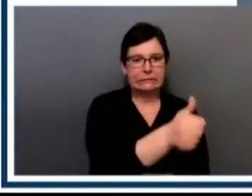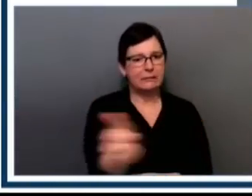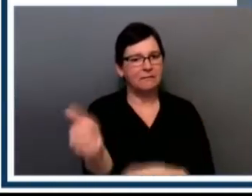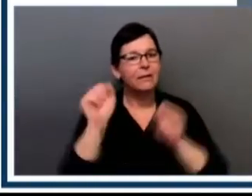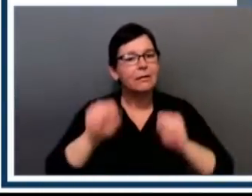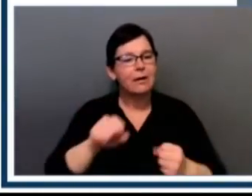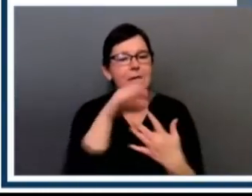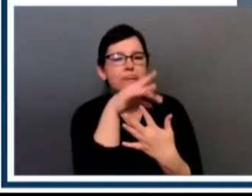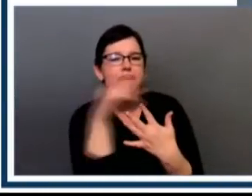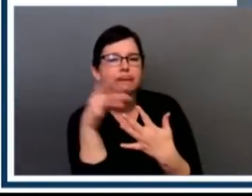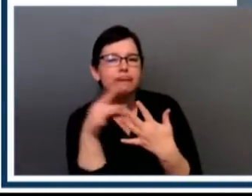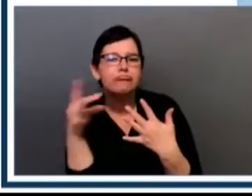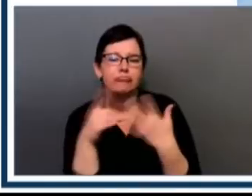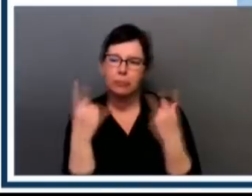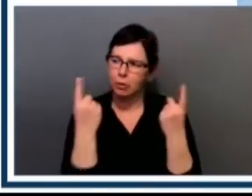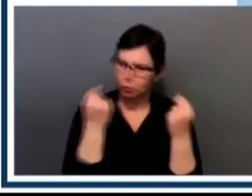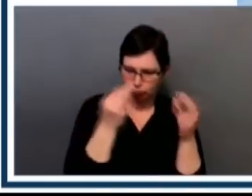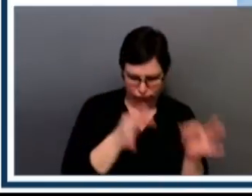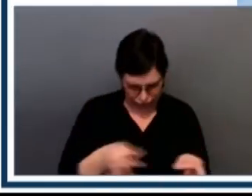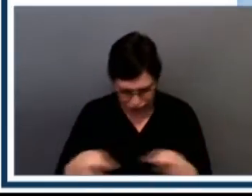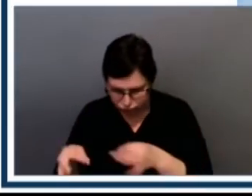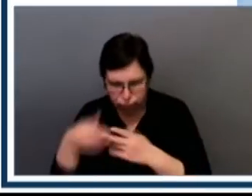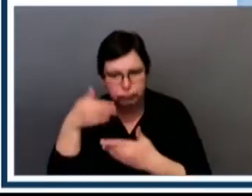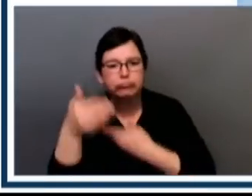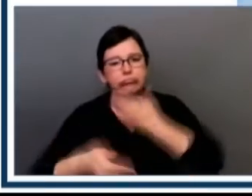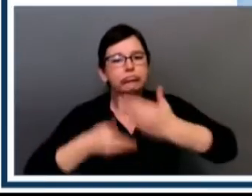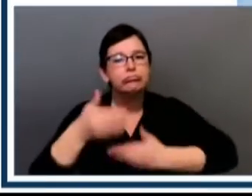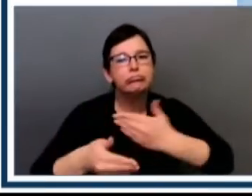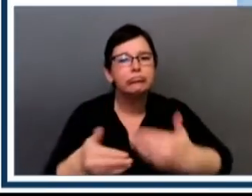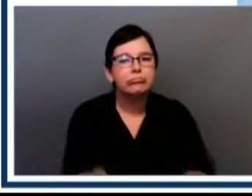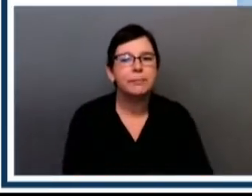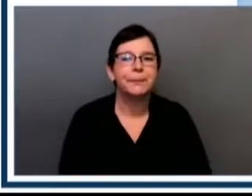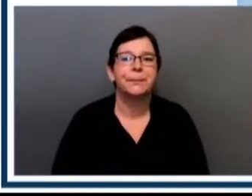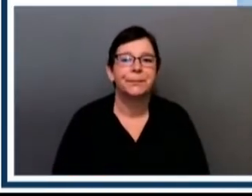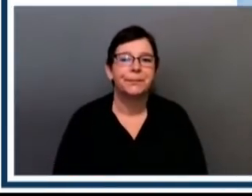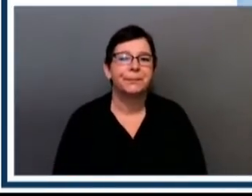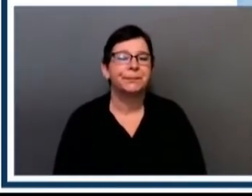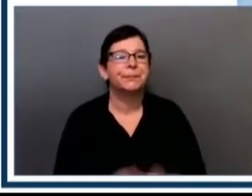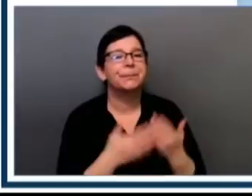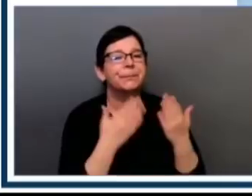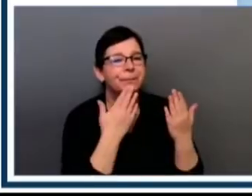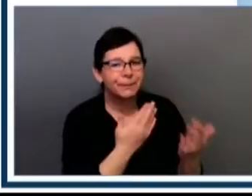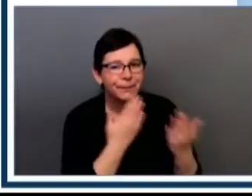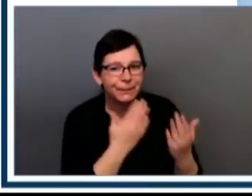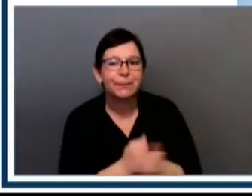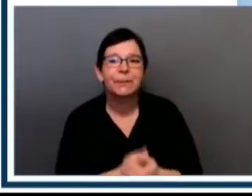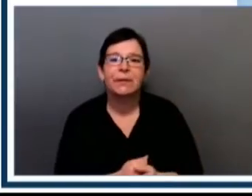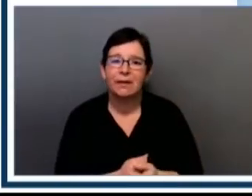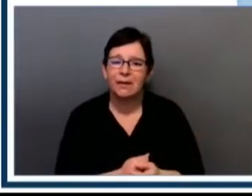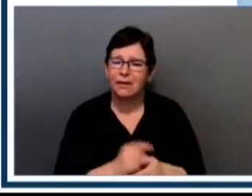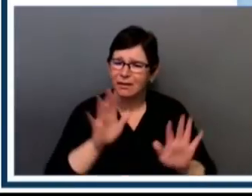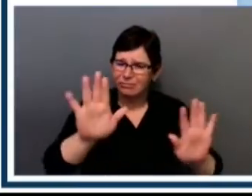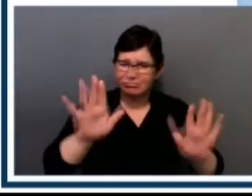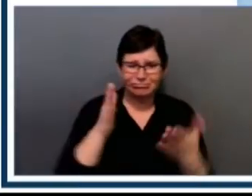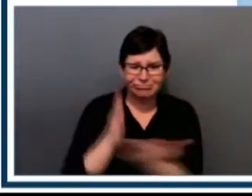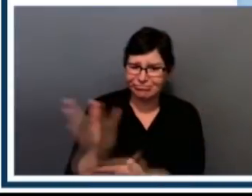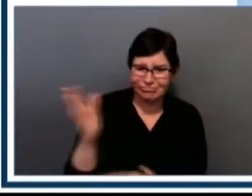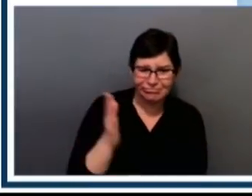have mixed feelings and lots of emotions around it. I know I certainly do on a personal level, but I'd say